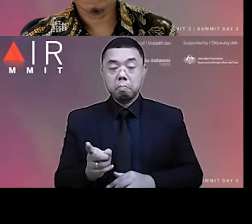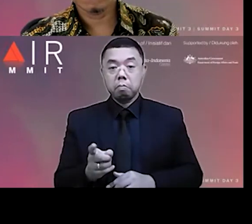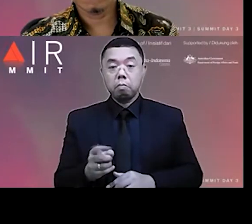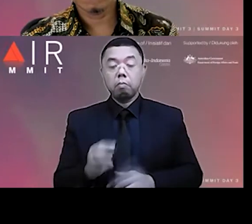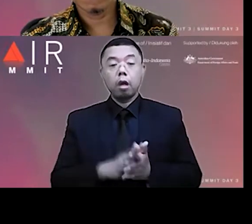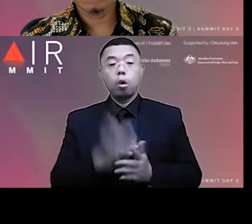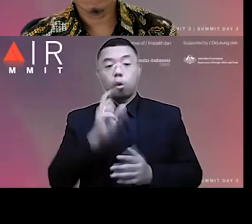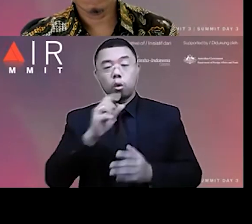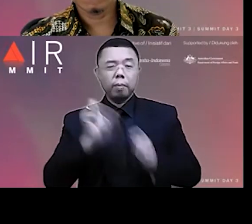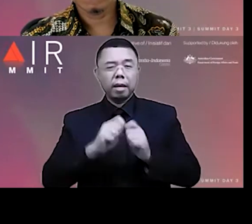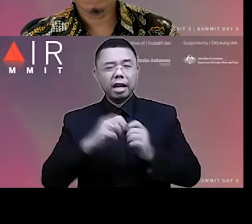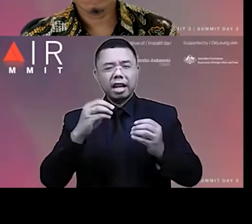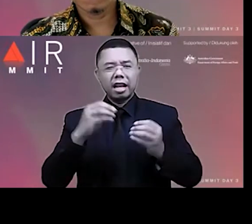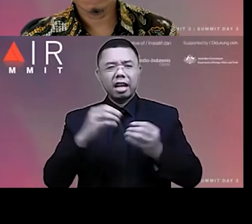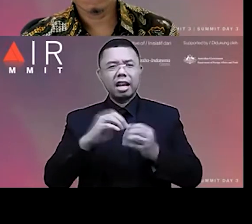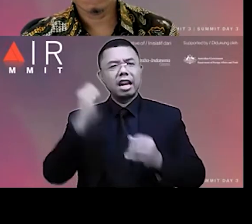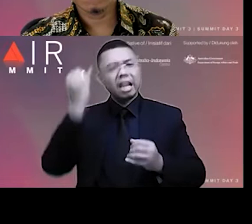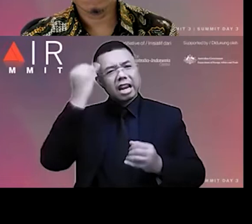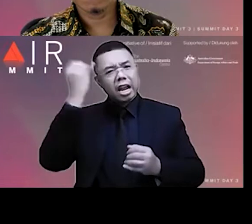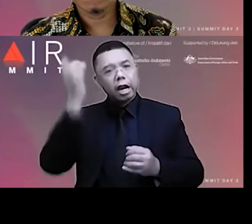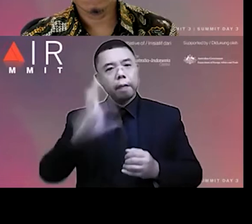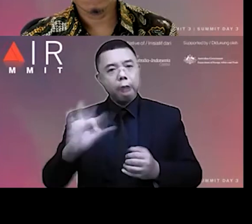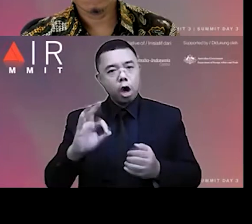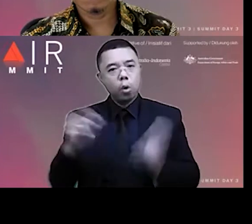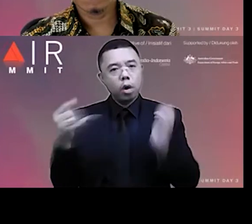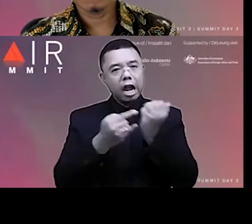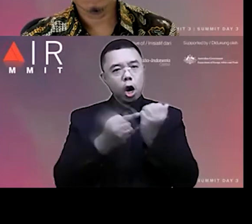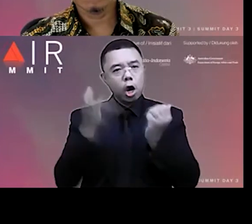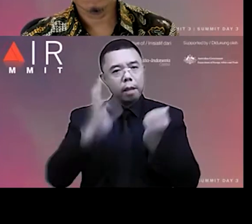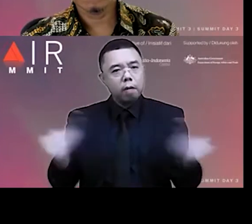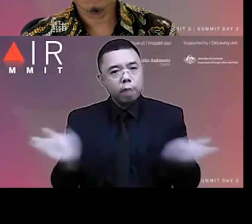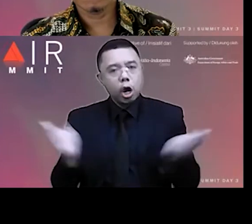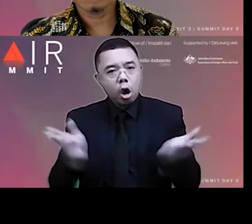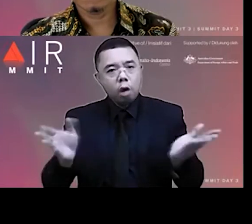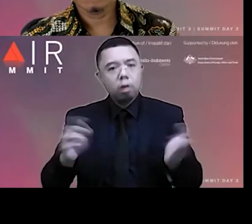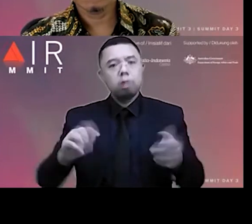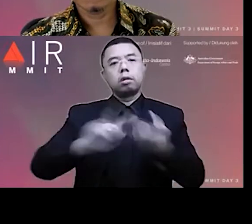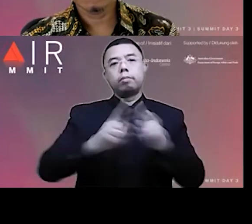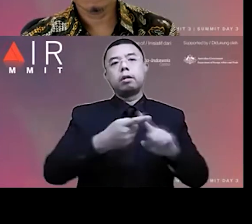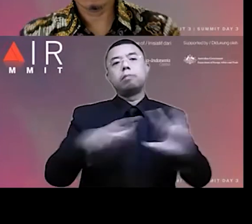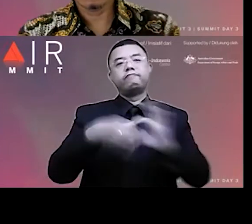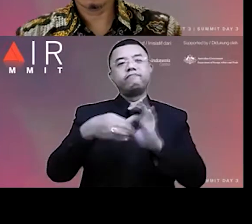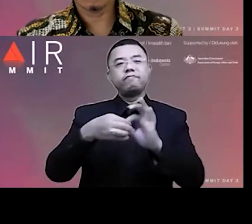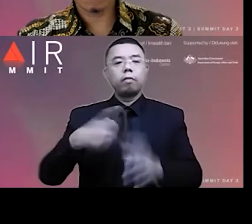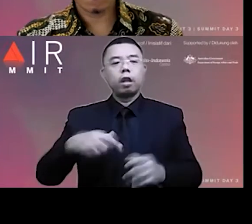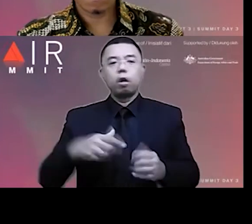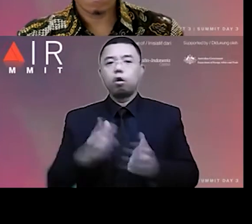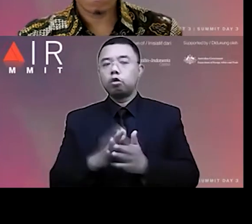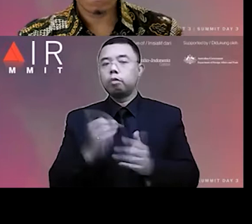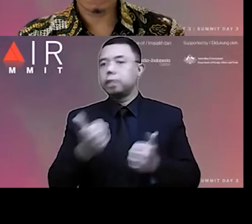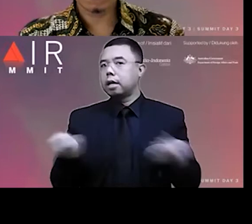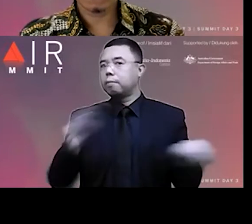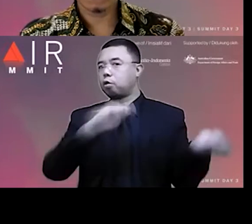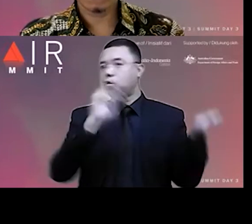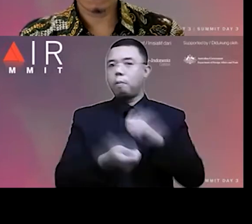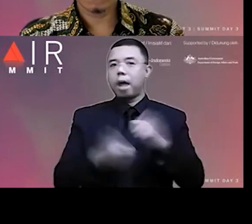encourage more partners to go digital. Having said that, we actually provide them on how, have the access to